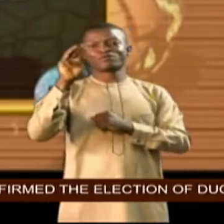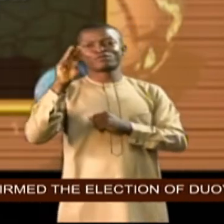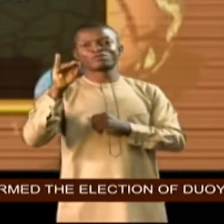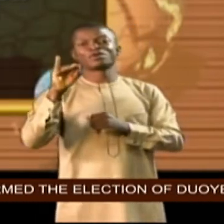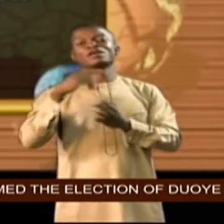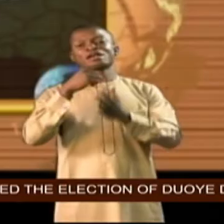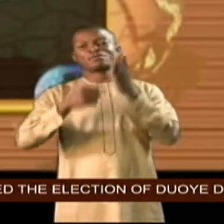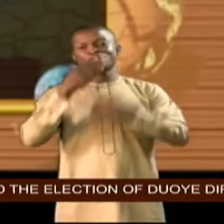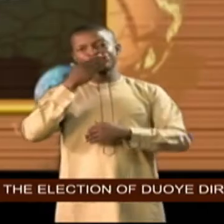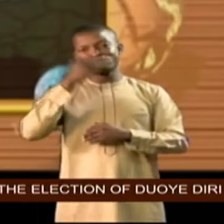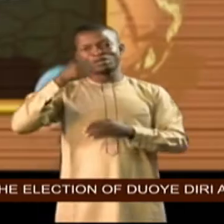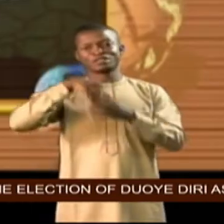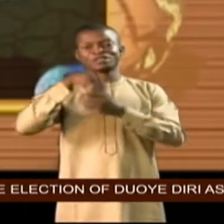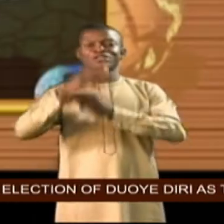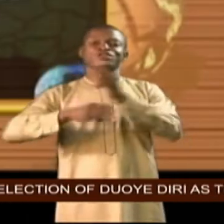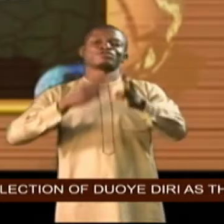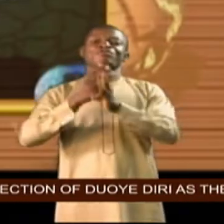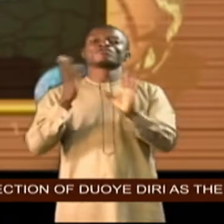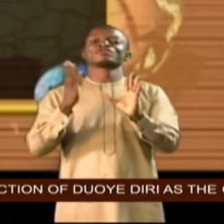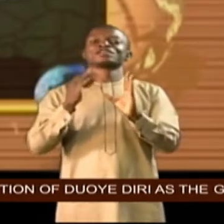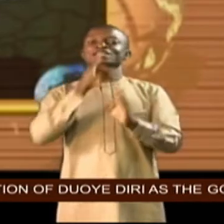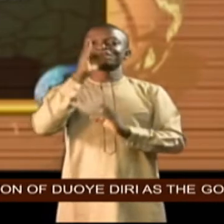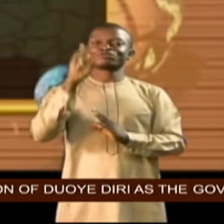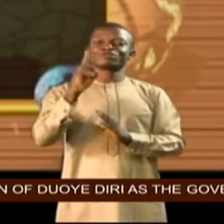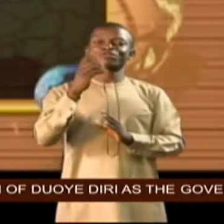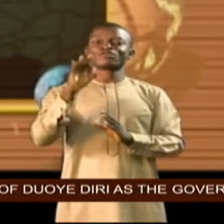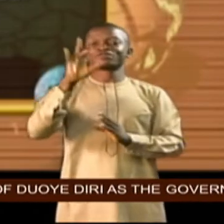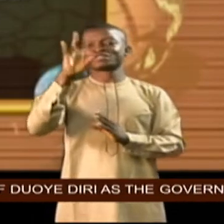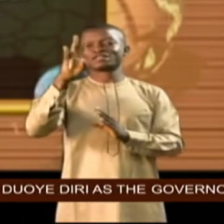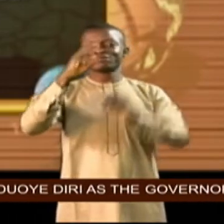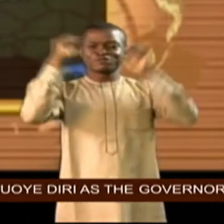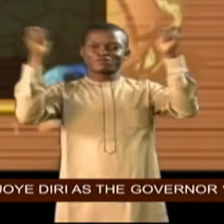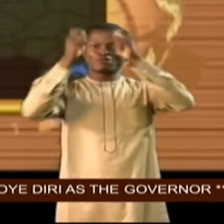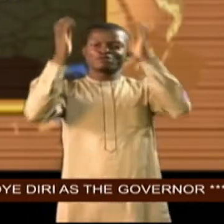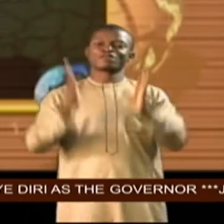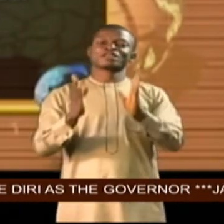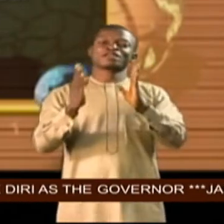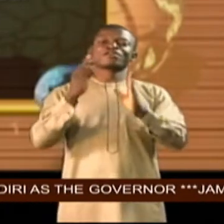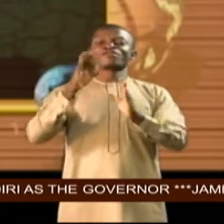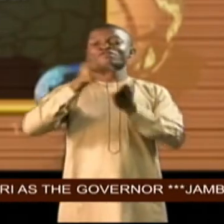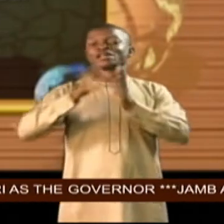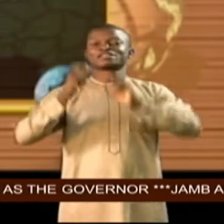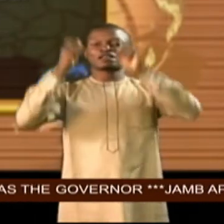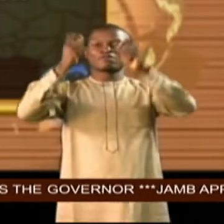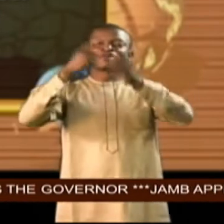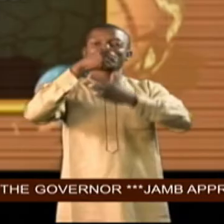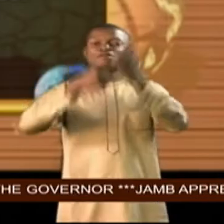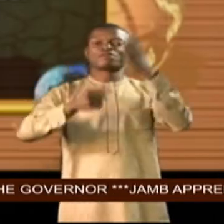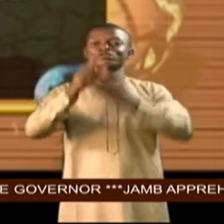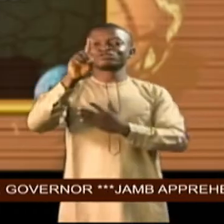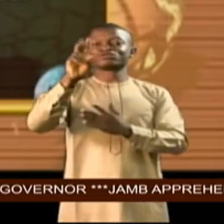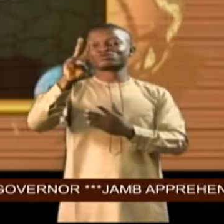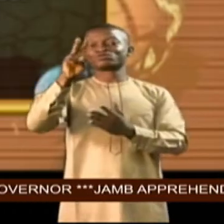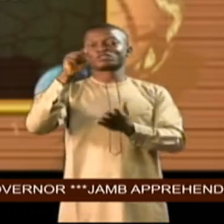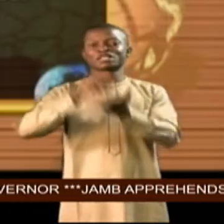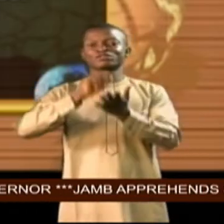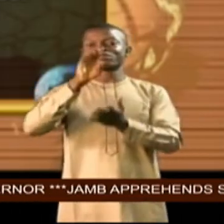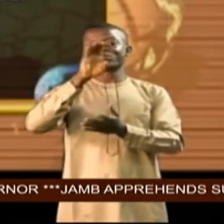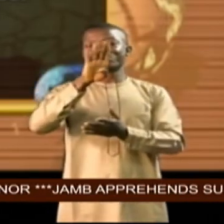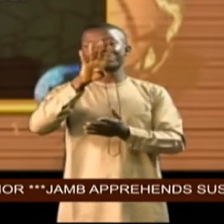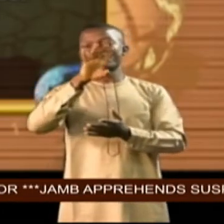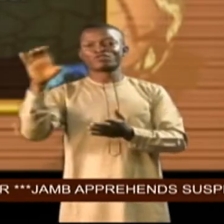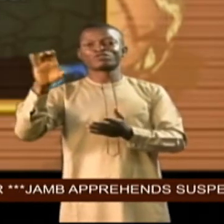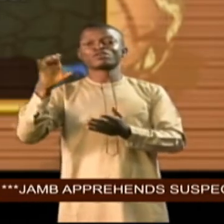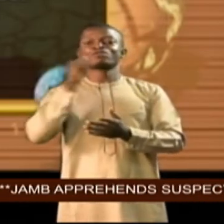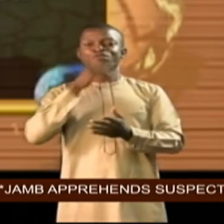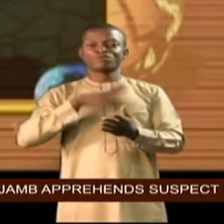world. Dr. Adewara is one of the 7 winners of the award globally among 2,400 women, a feat that